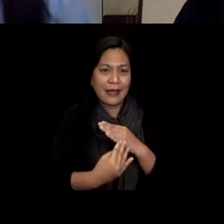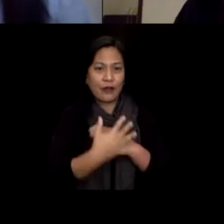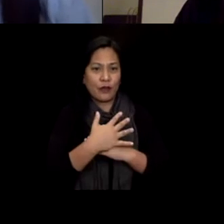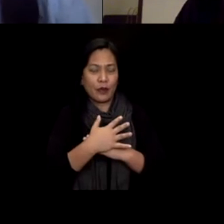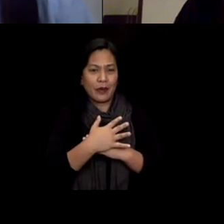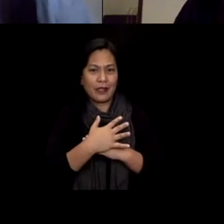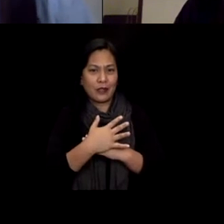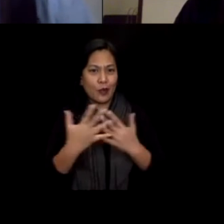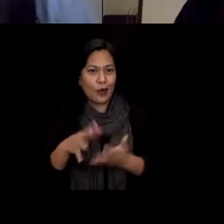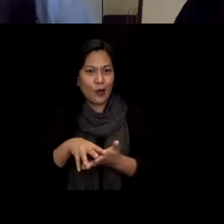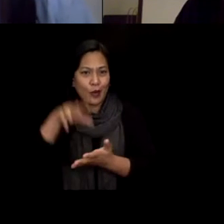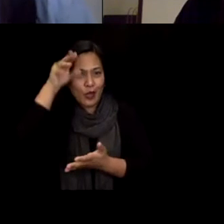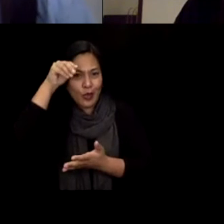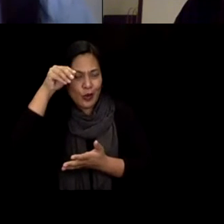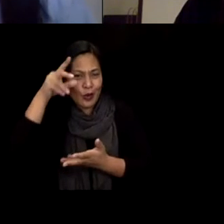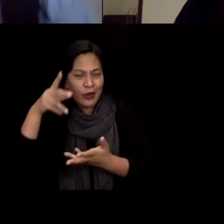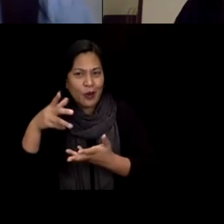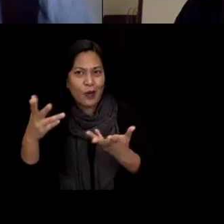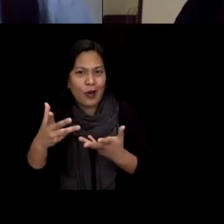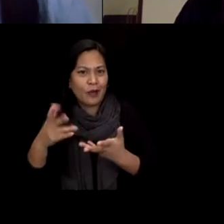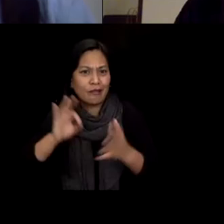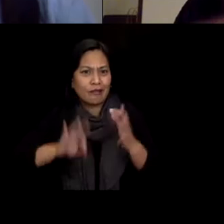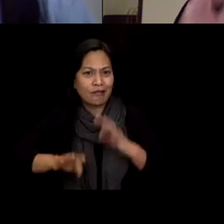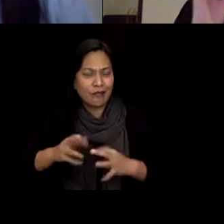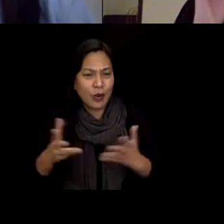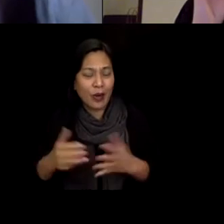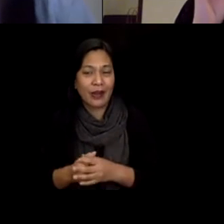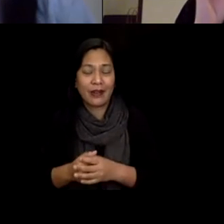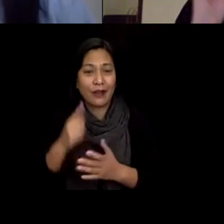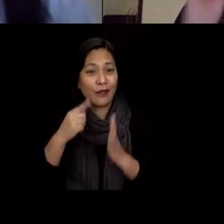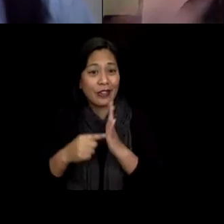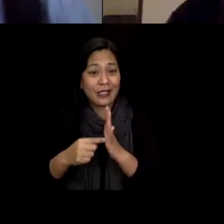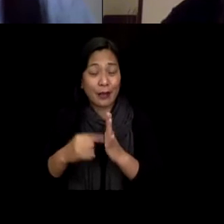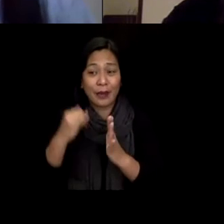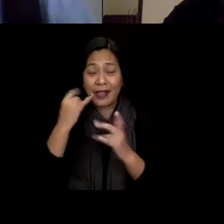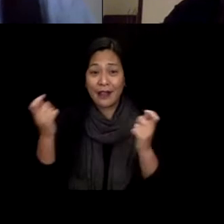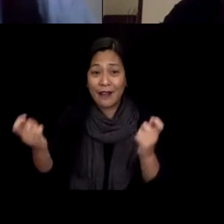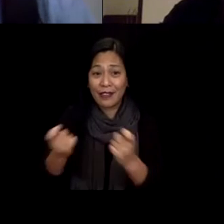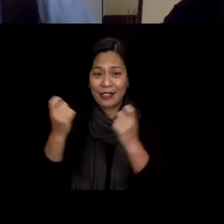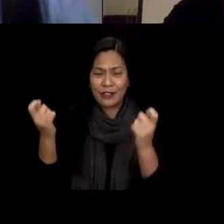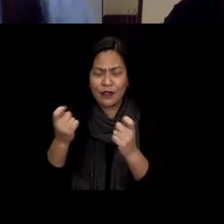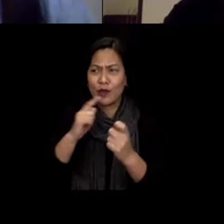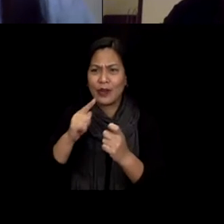Like a festival that's not focused on being forgiving and flexible.